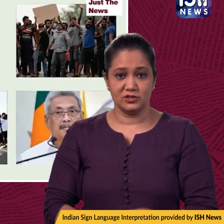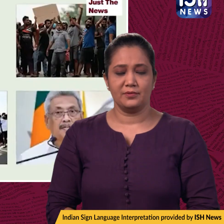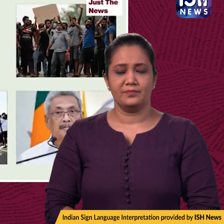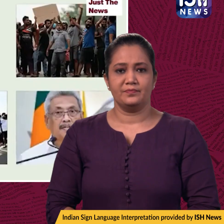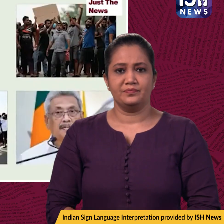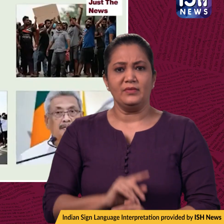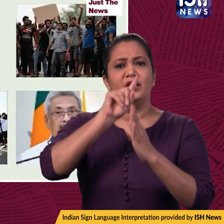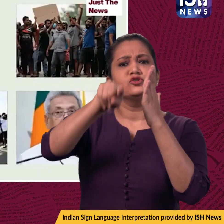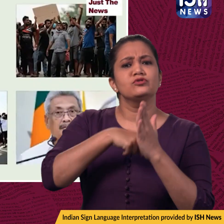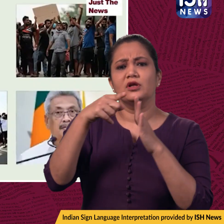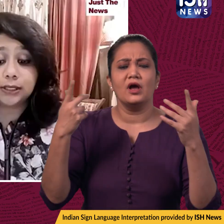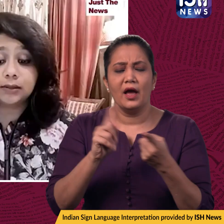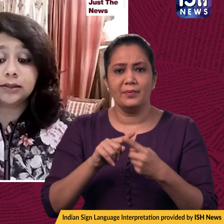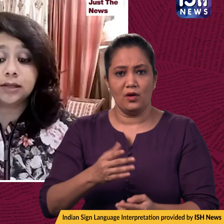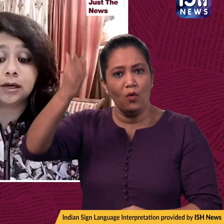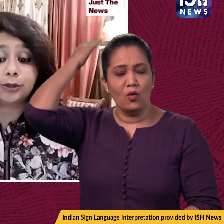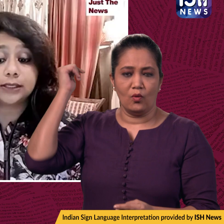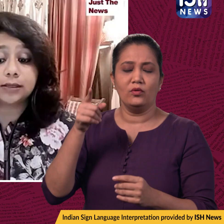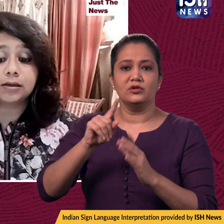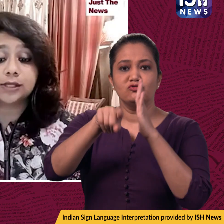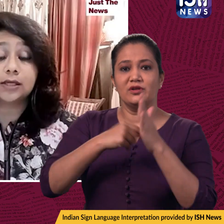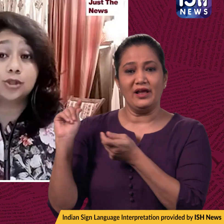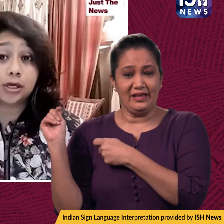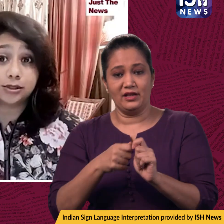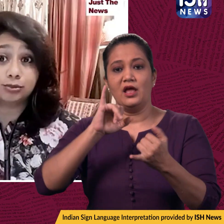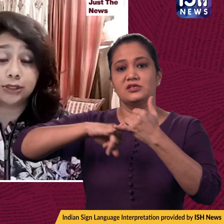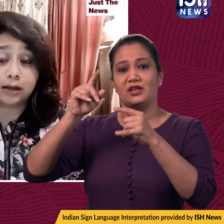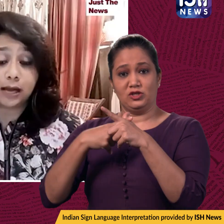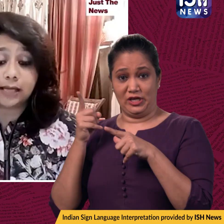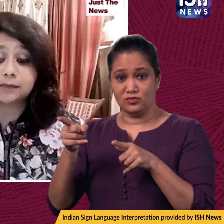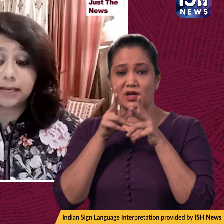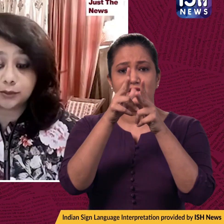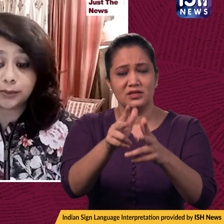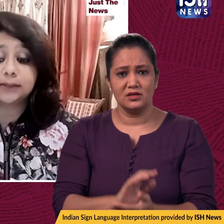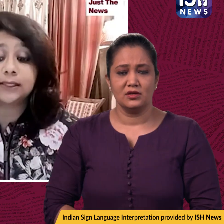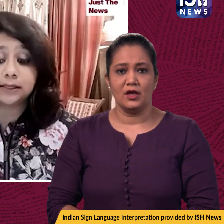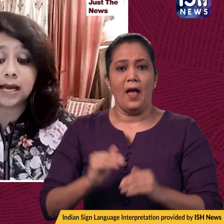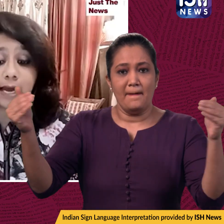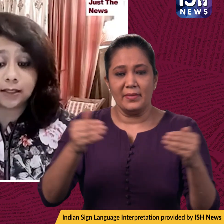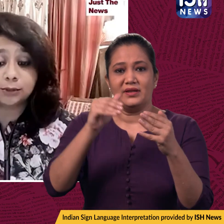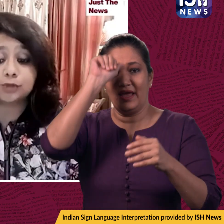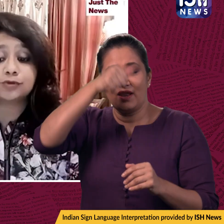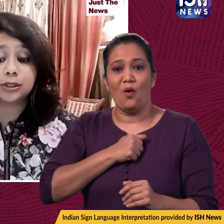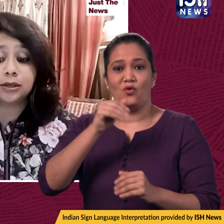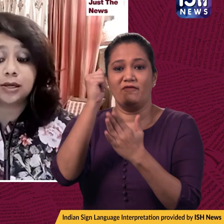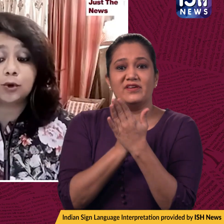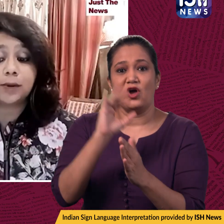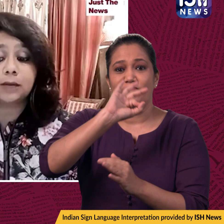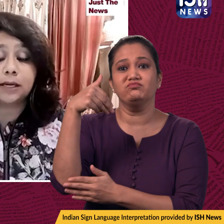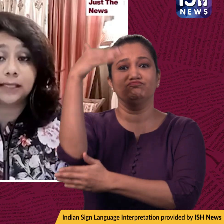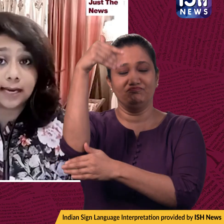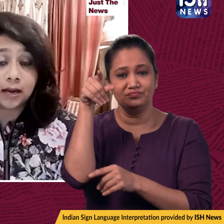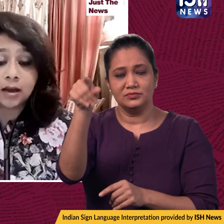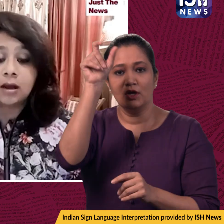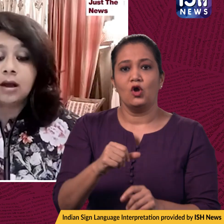Meanwhile, in Sri Lanka, former Sri Lankan cricketer Sanath Jayasuriya has met with Indian High Commissioner of Sri Lanka,